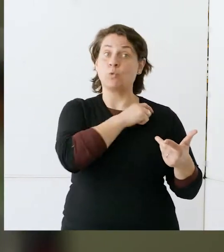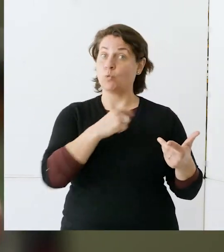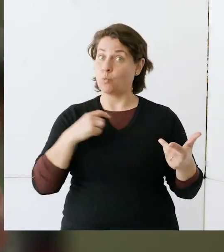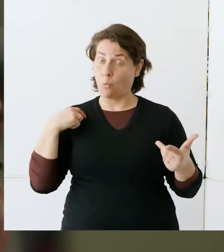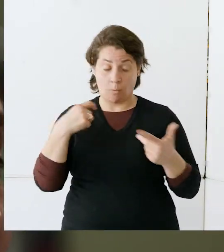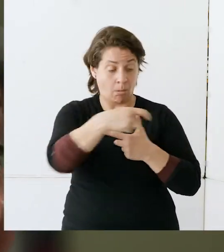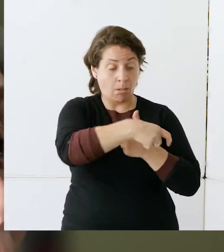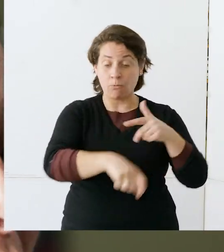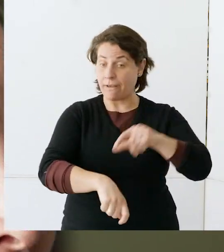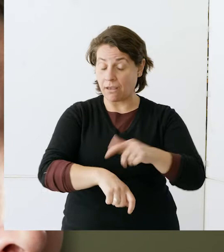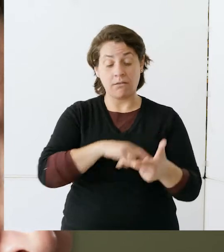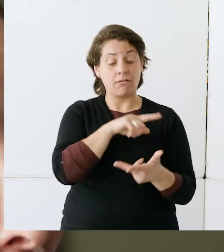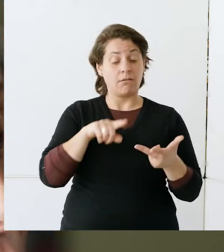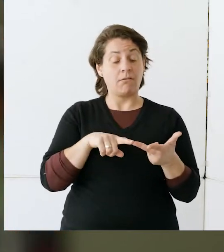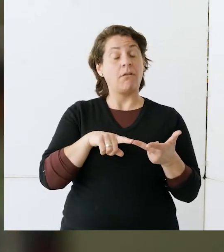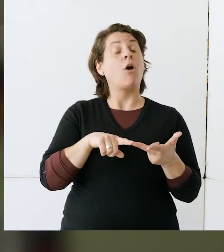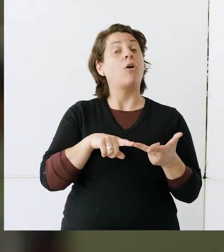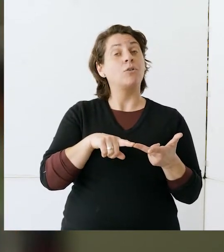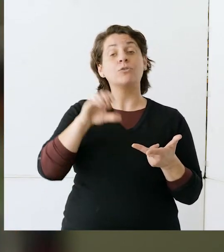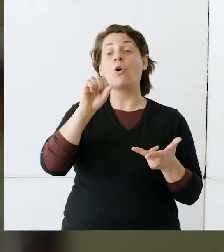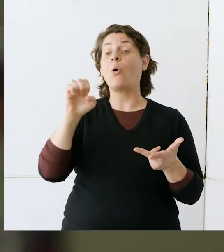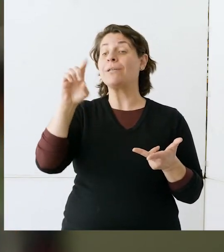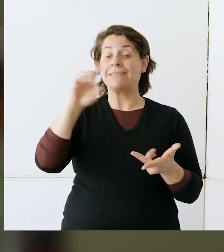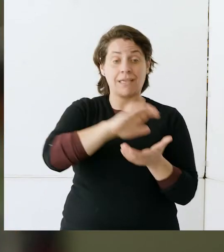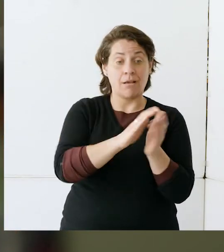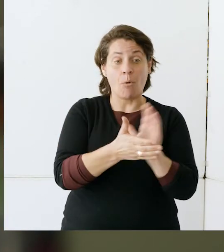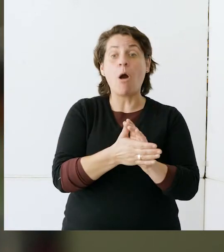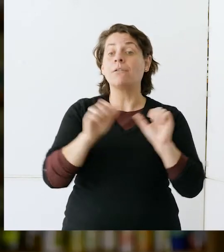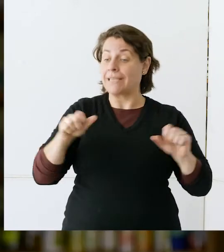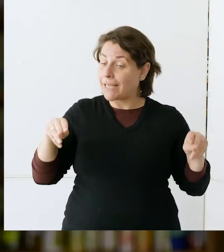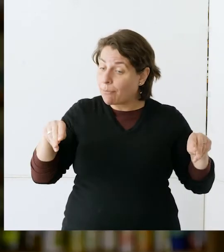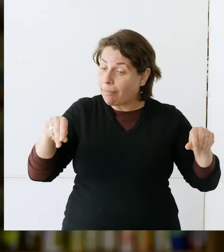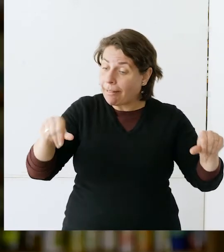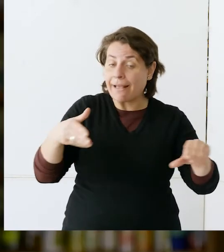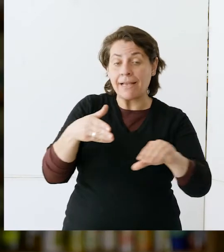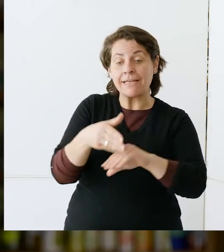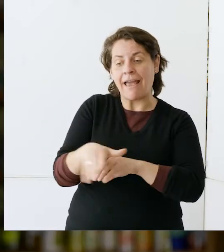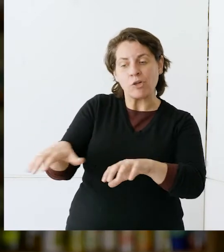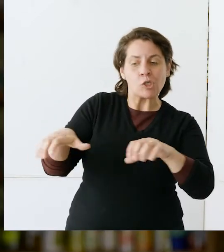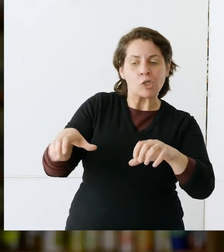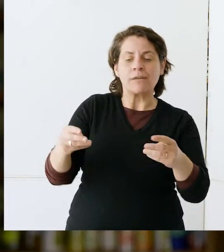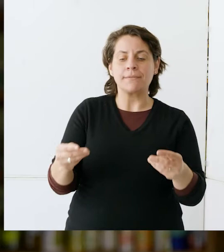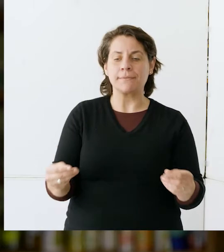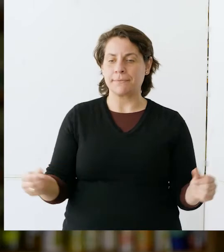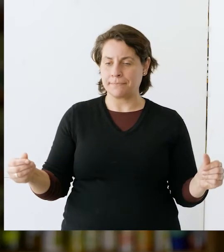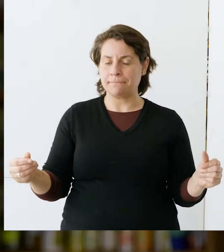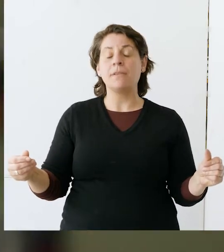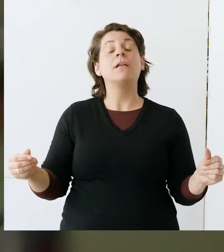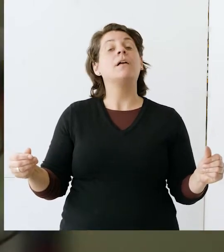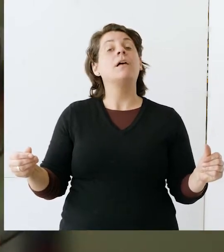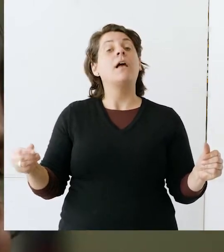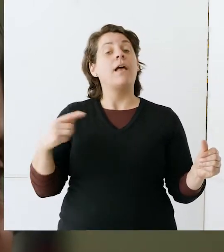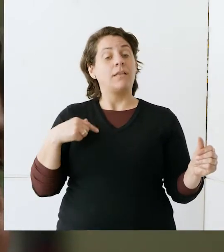We also made some seed balls to plant once the ground has thawed. And we finished off with making a sweet snack